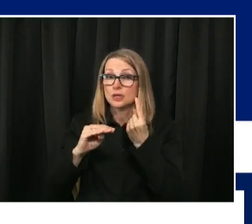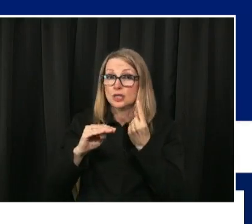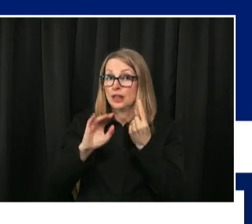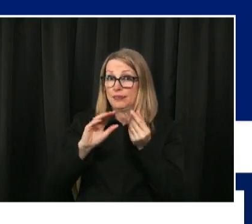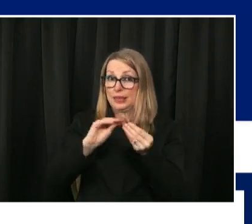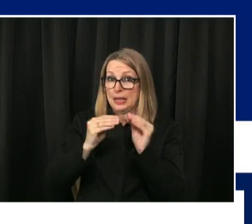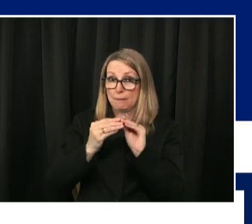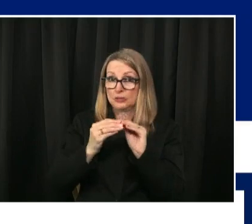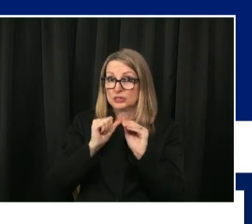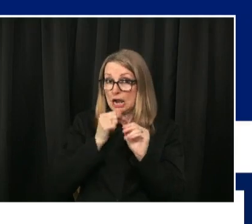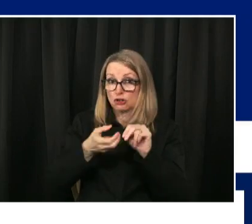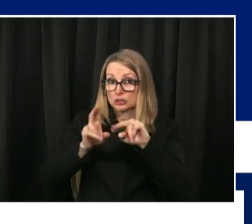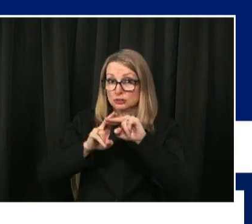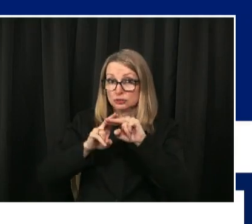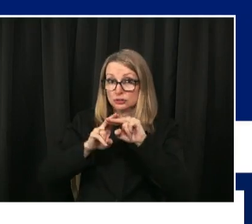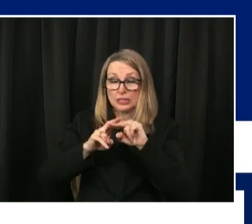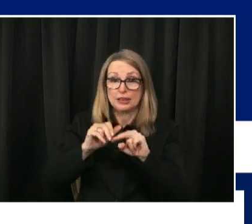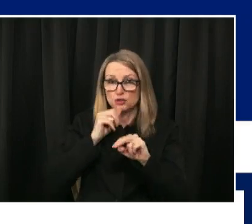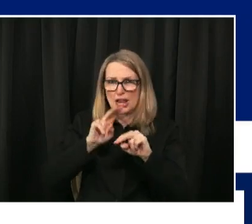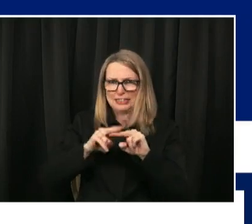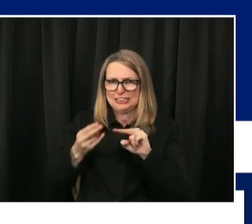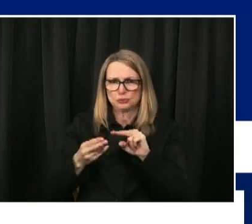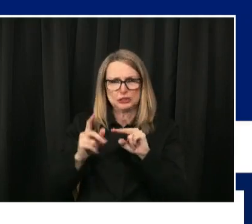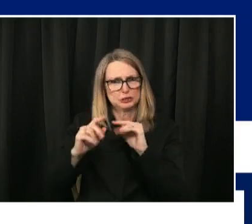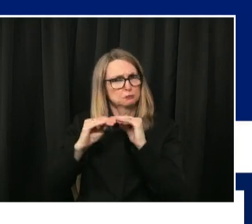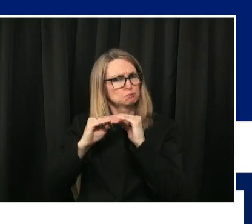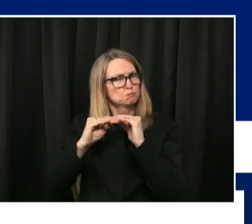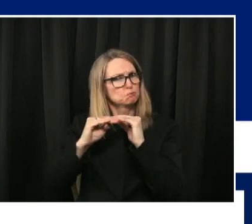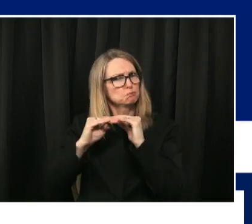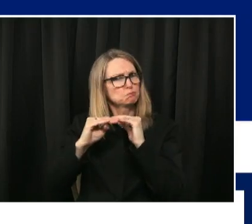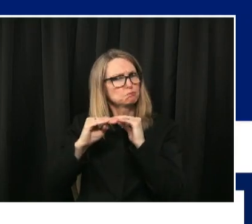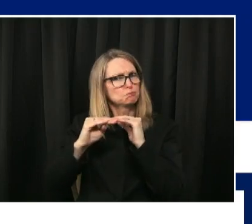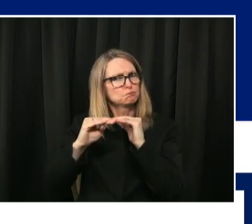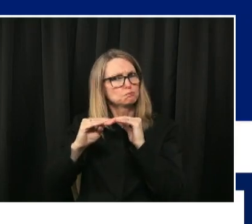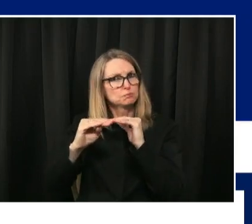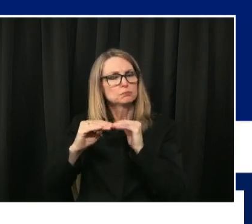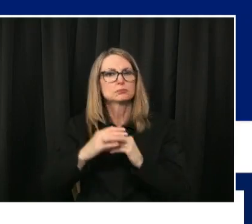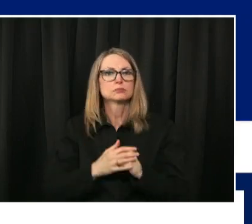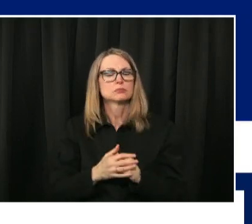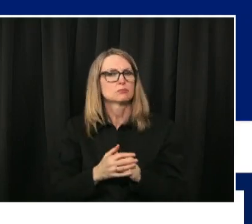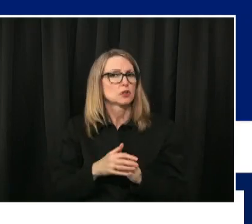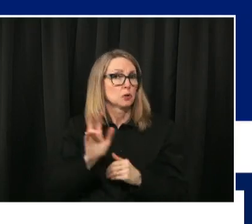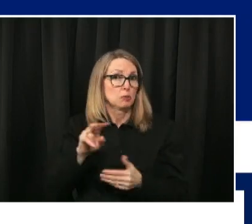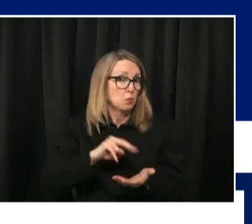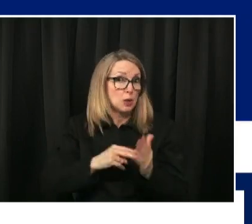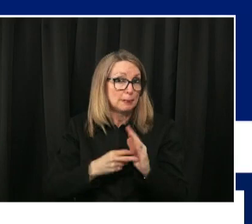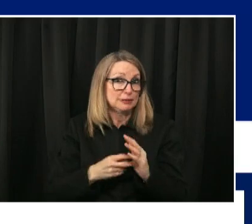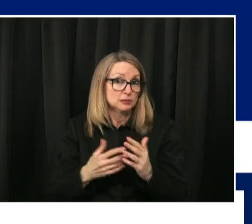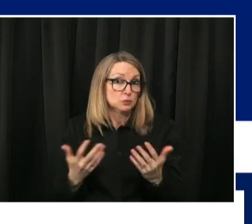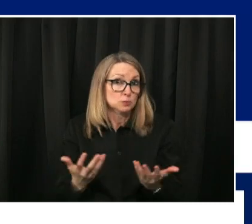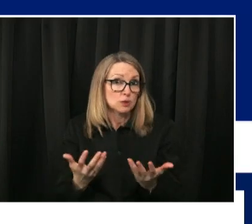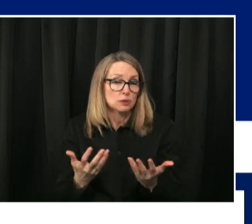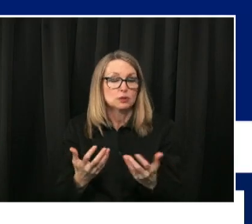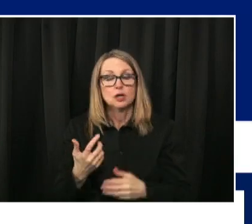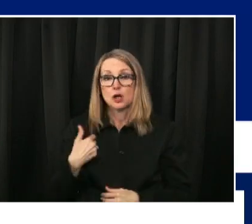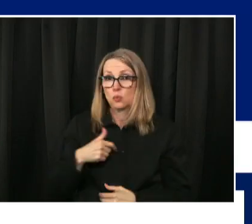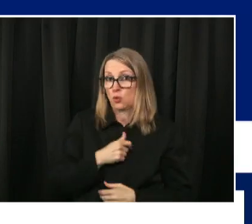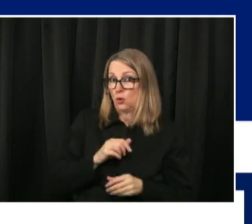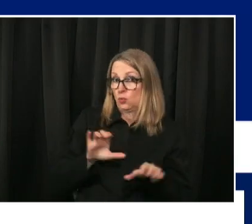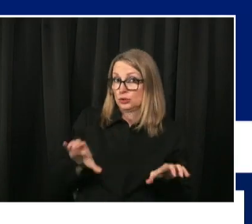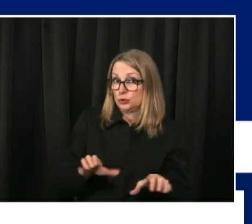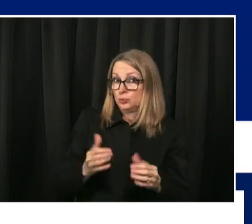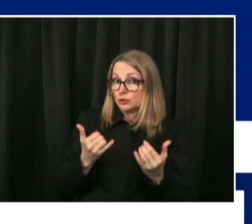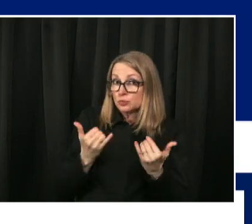up, we're not seeing cases go down at this point, we're really holding steady. And so what that indicates to me is that the actions that we're taking right